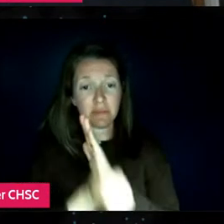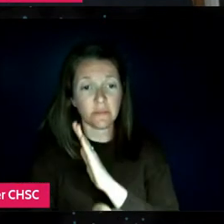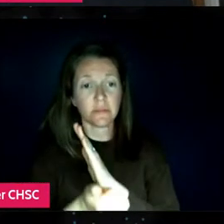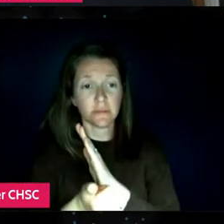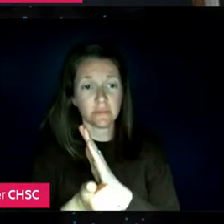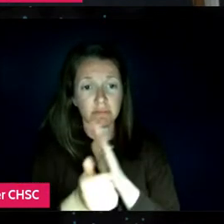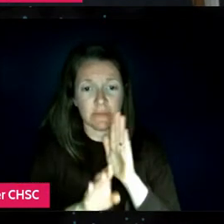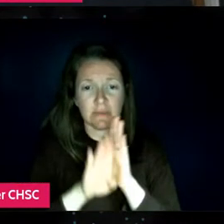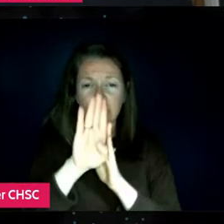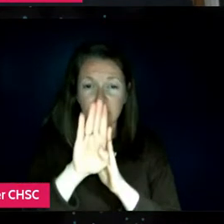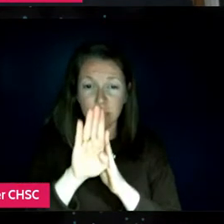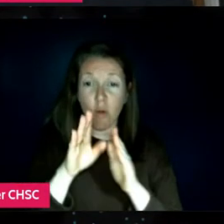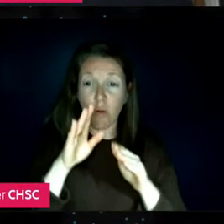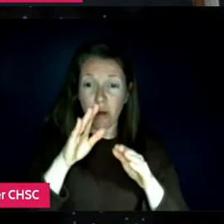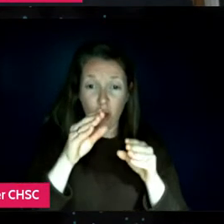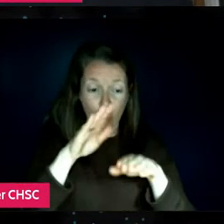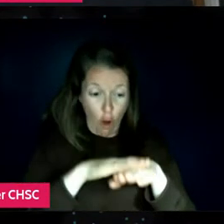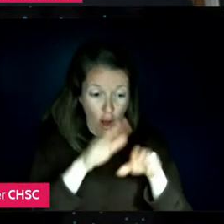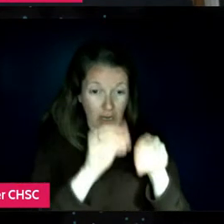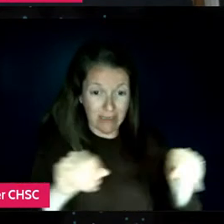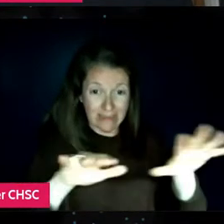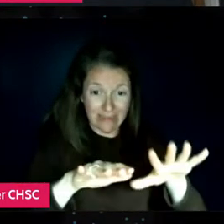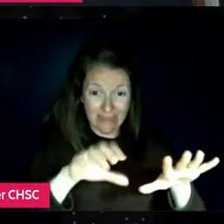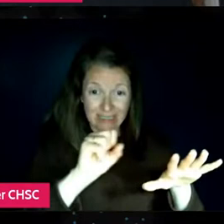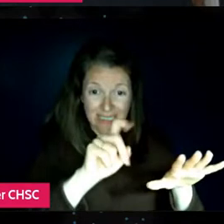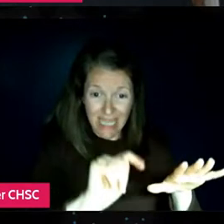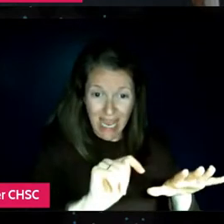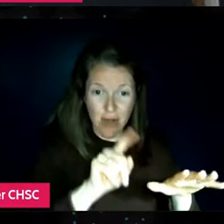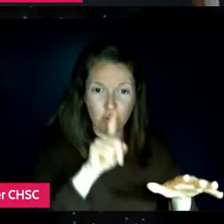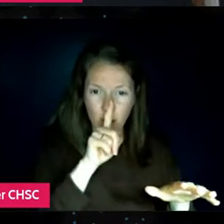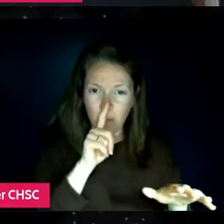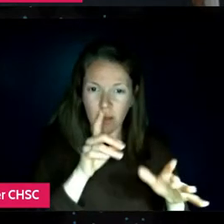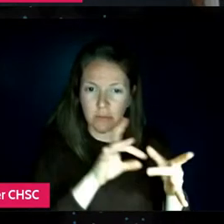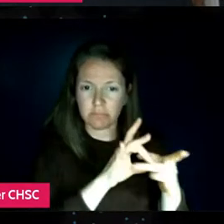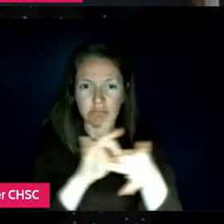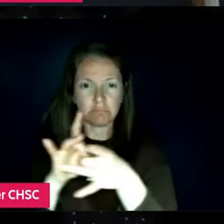on sets, kind of like, lends itself to a calling in that for me.